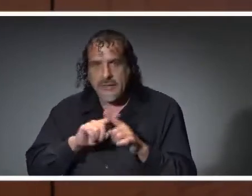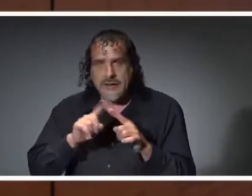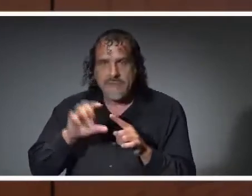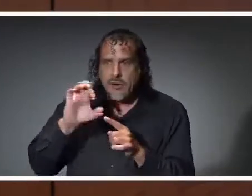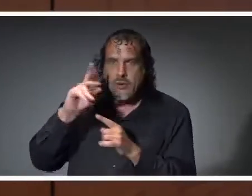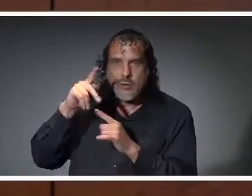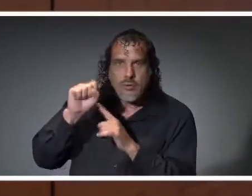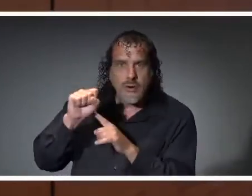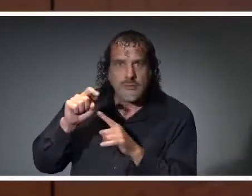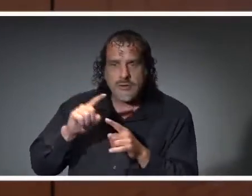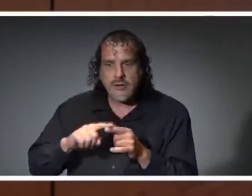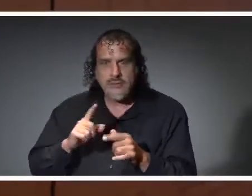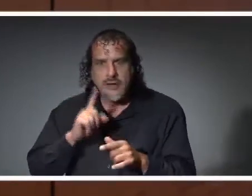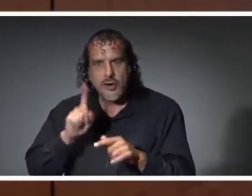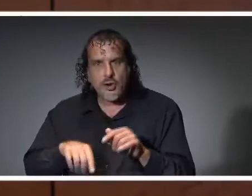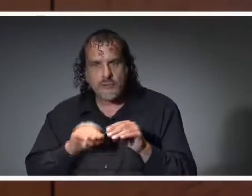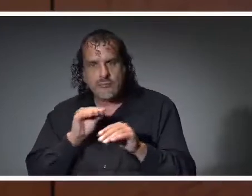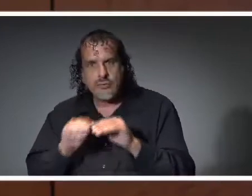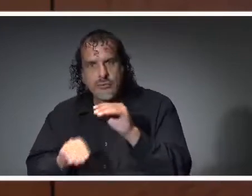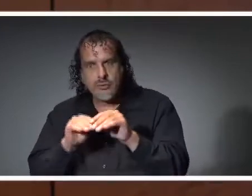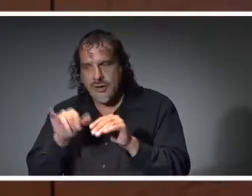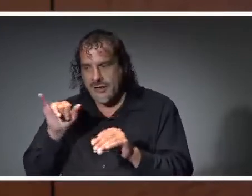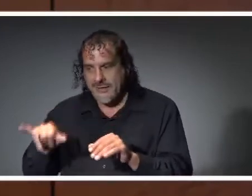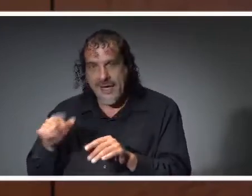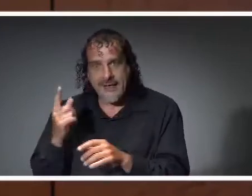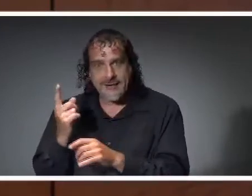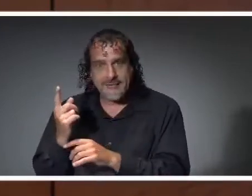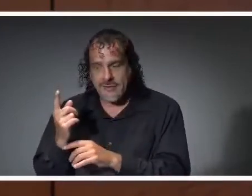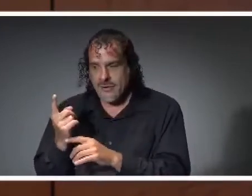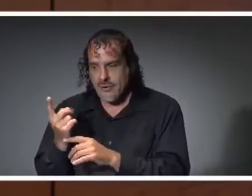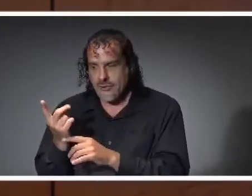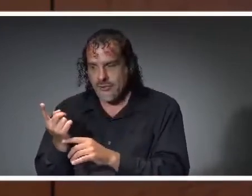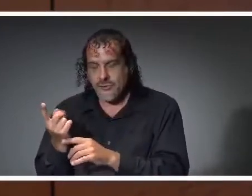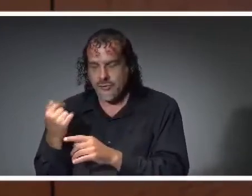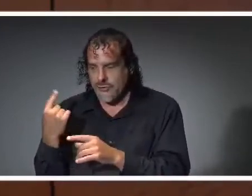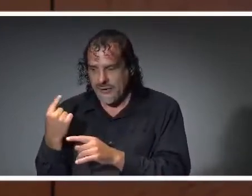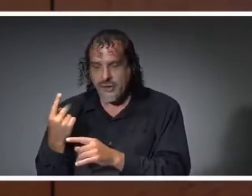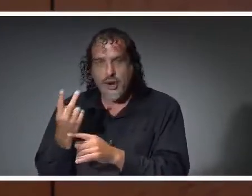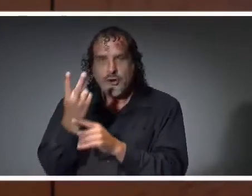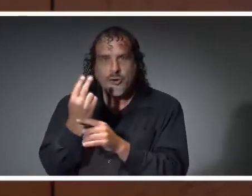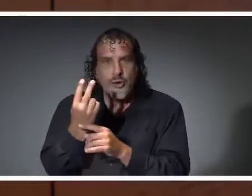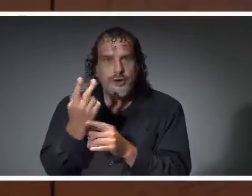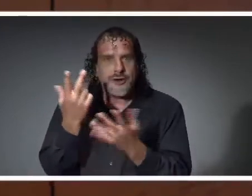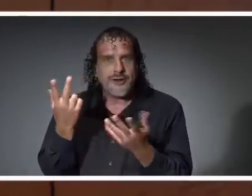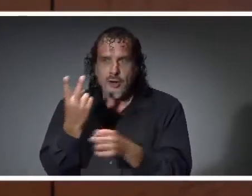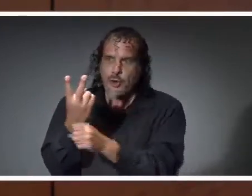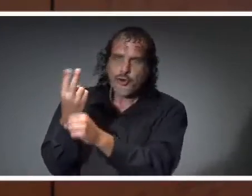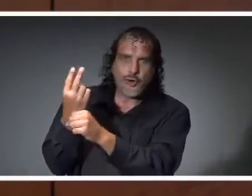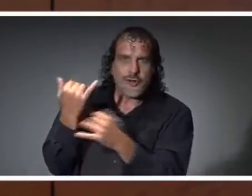planted, were not able to be planted not only for that season but even for the next season because the ground's still saturated. And even this year, I know we've